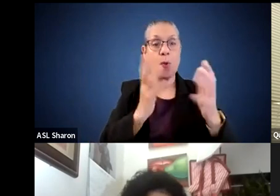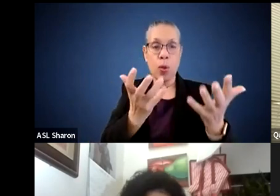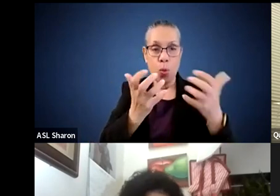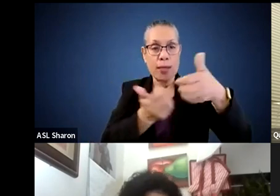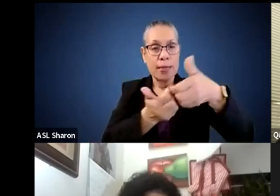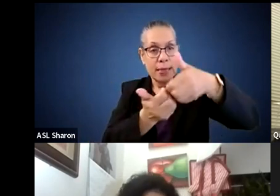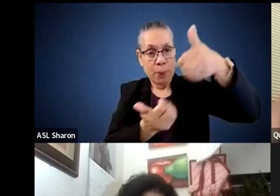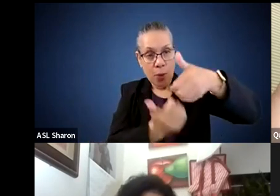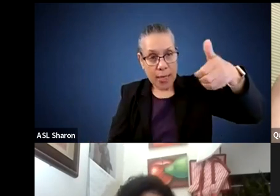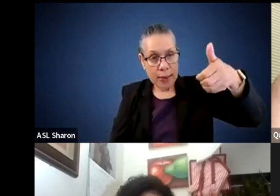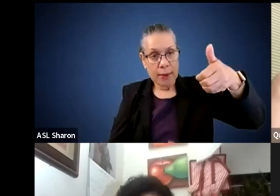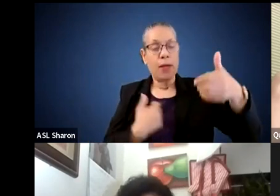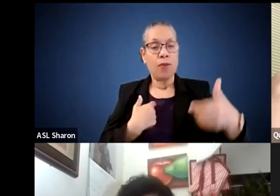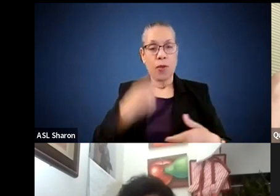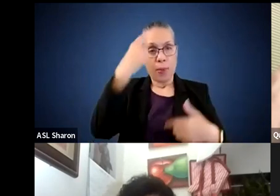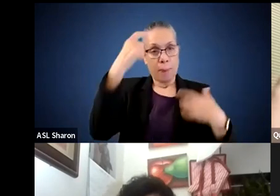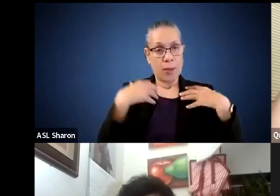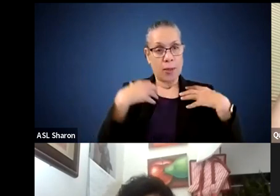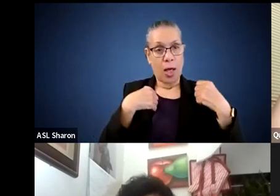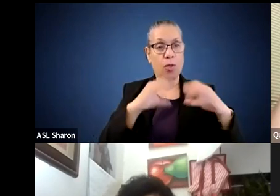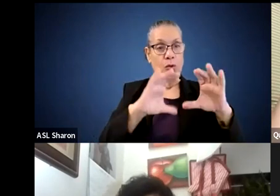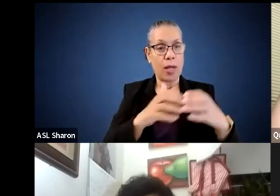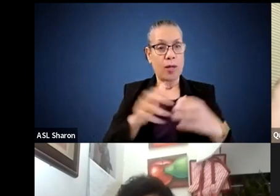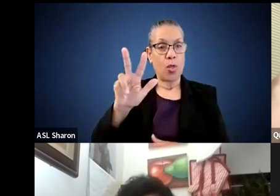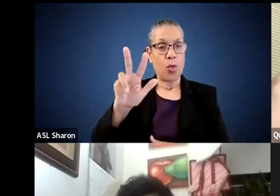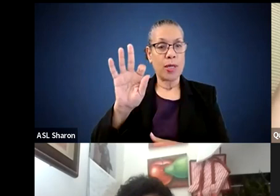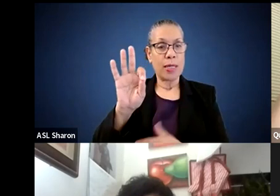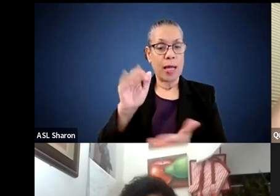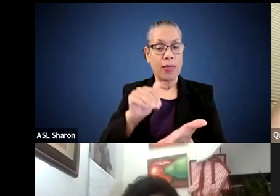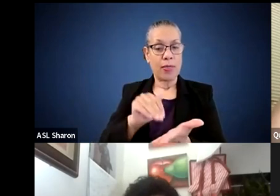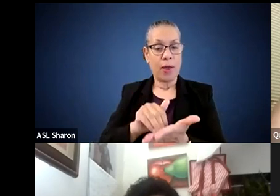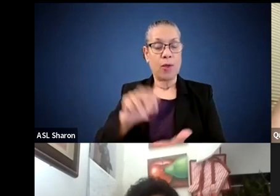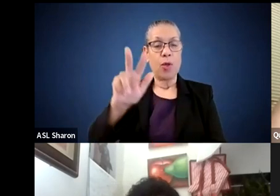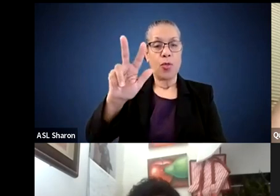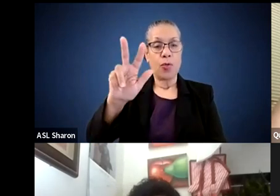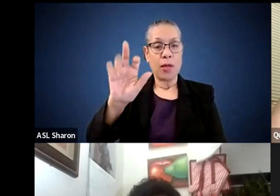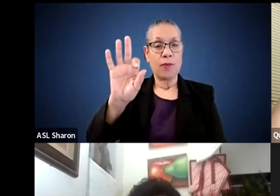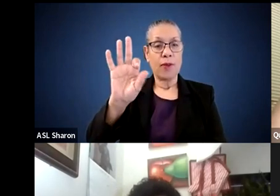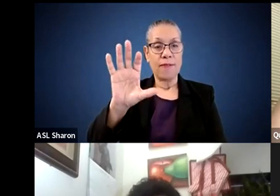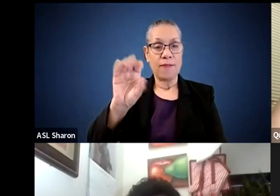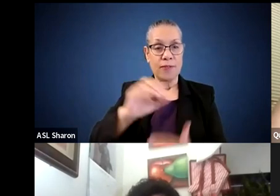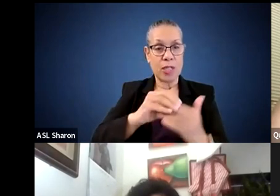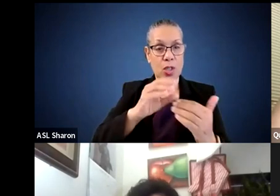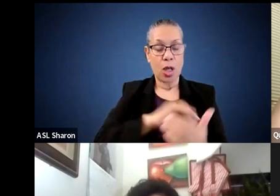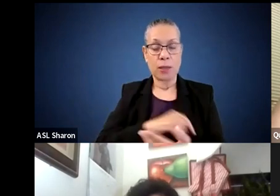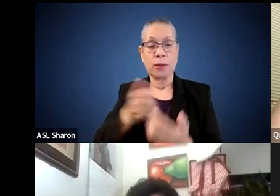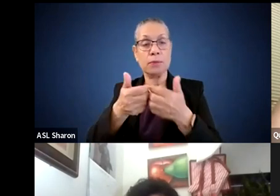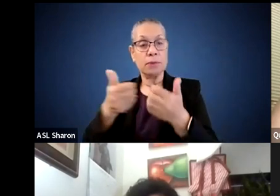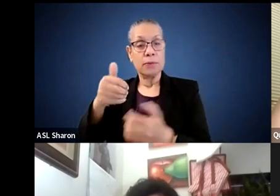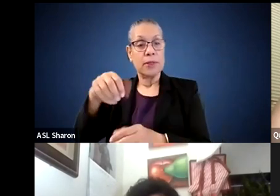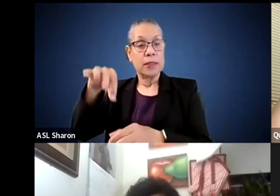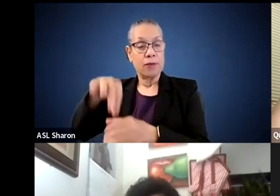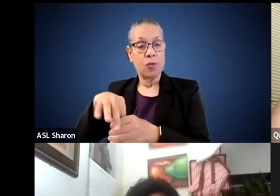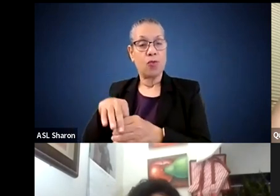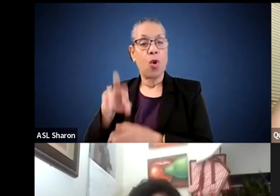removing the sell mental health Grant in the amount of thirty nine thousand three hundred and fifty dollars and a second vote to approve the